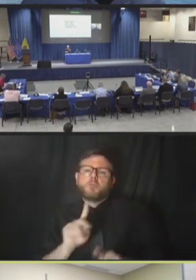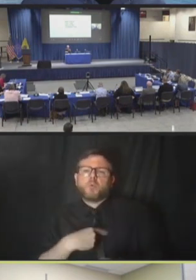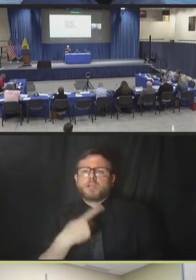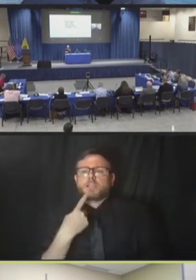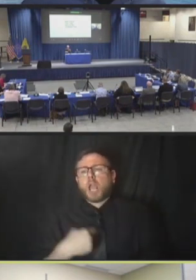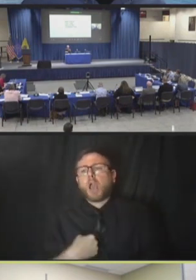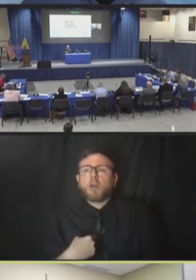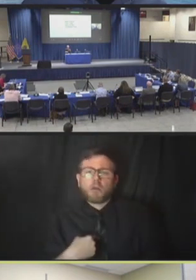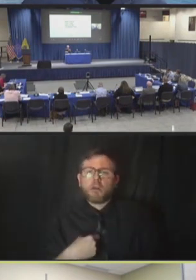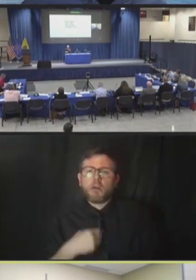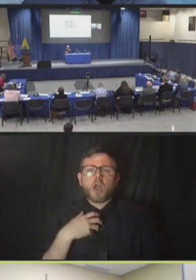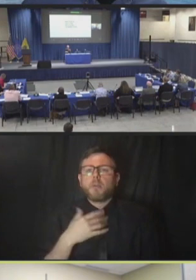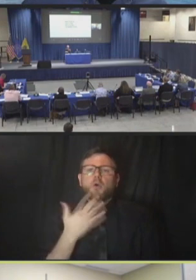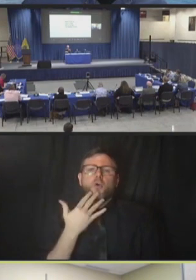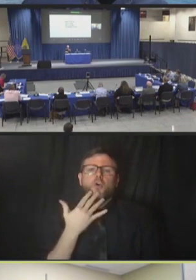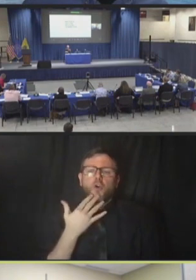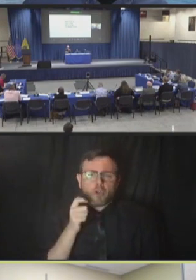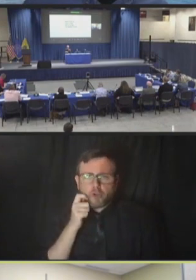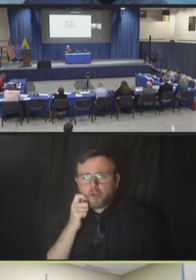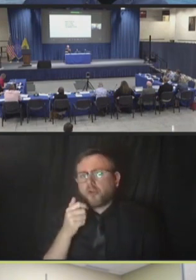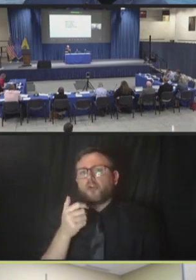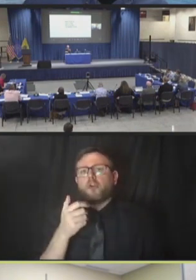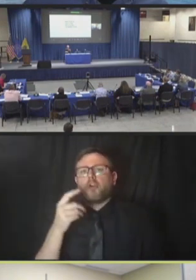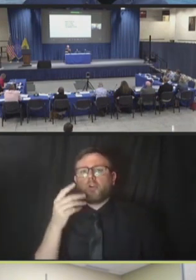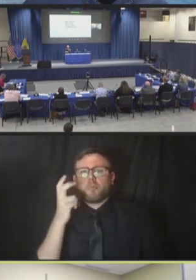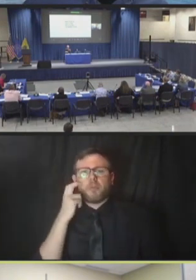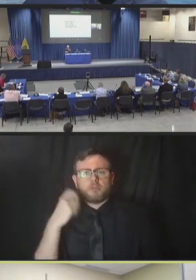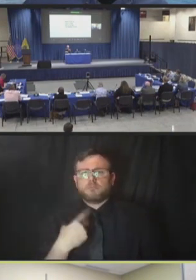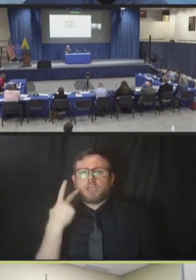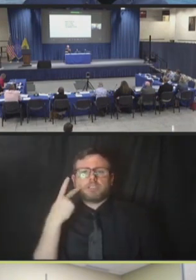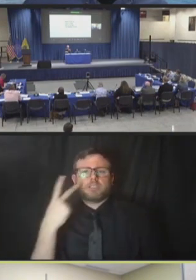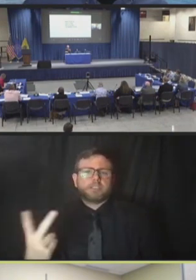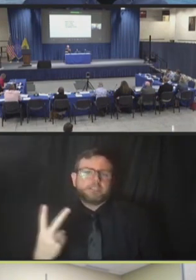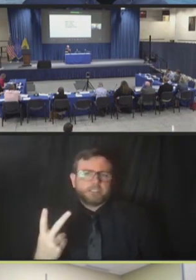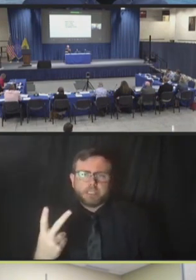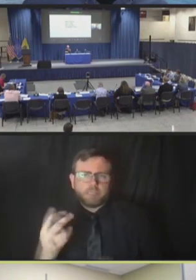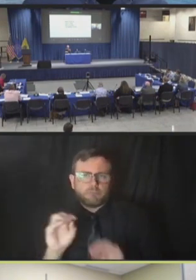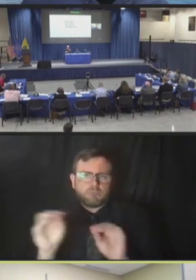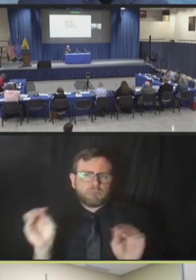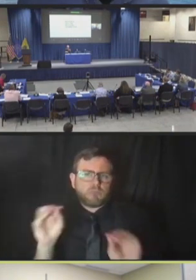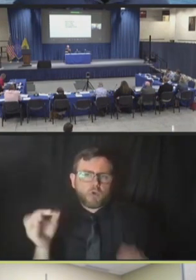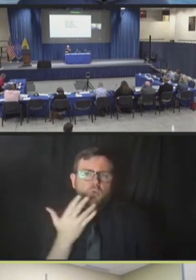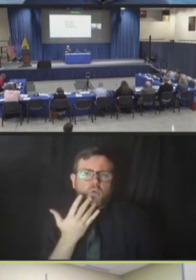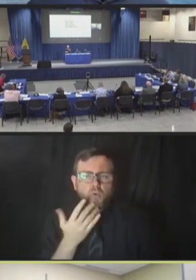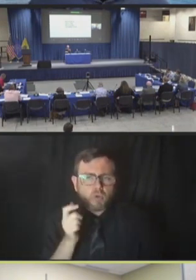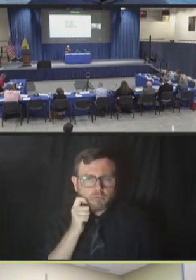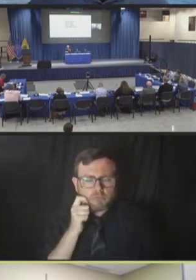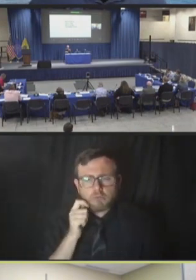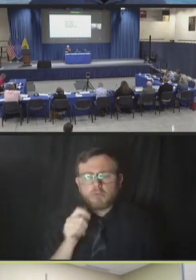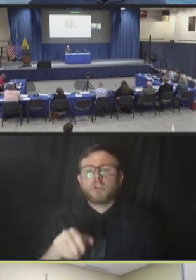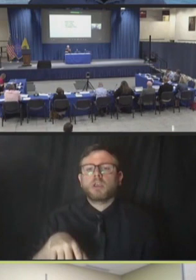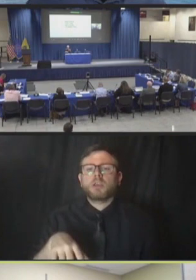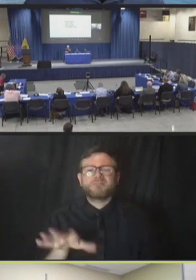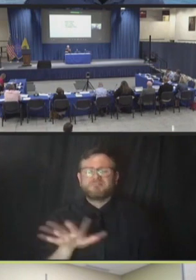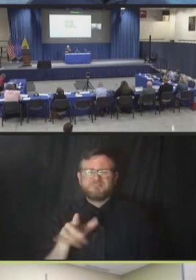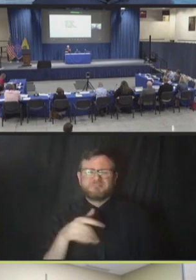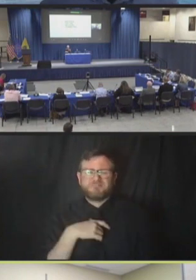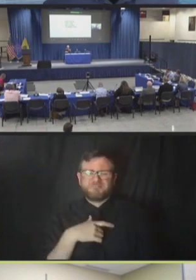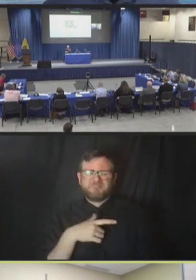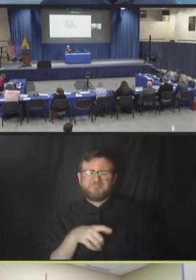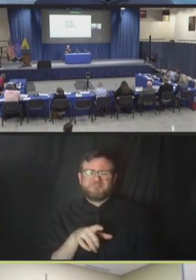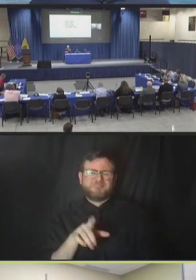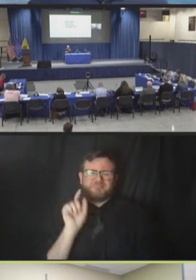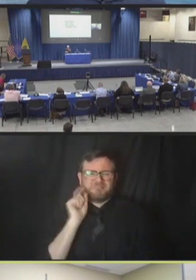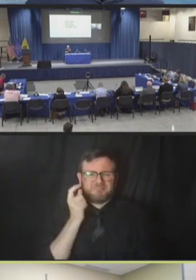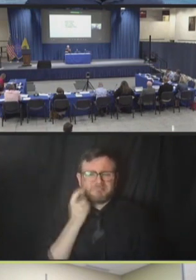because that's disregarding the systemic factors, the social determinants that race has involving